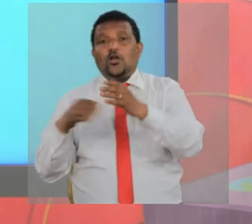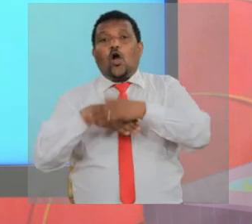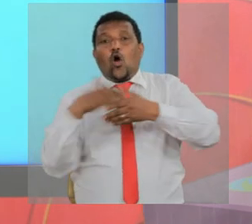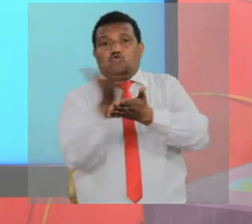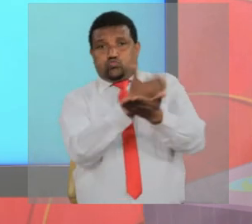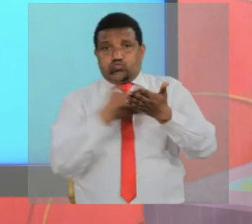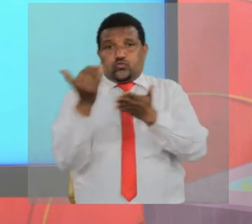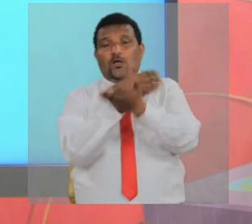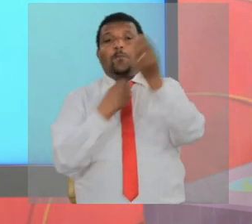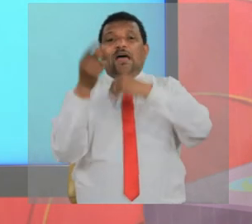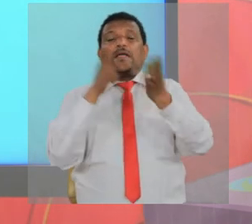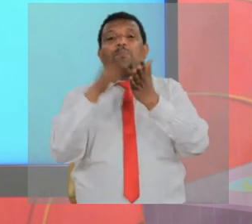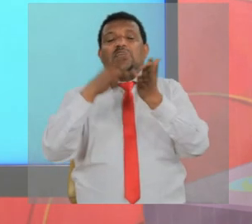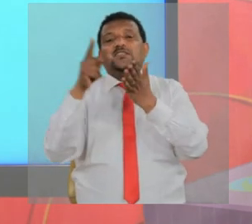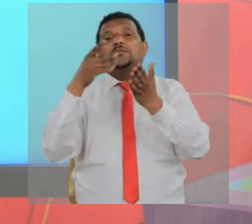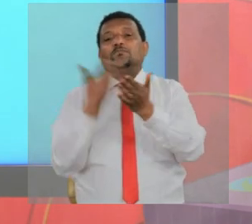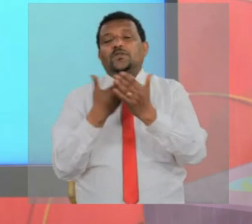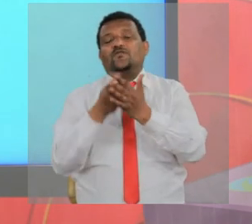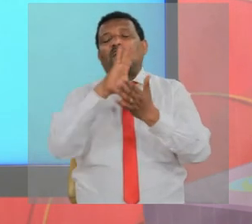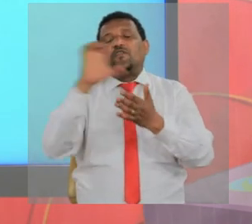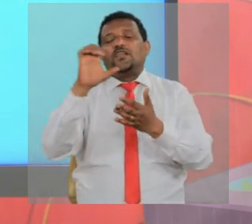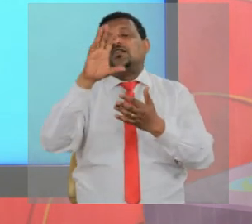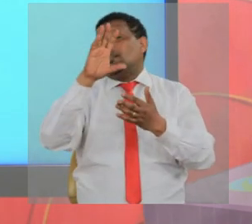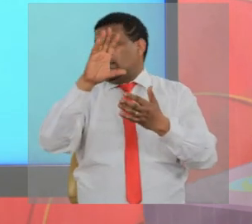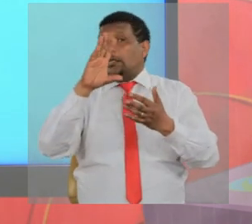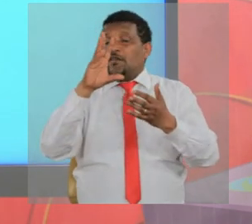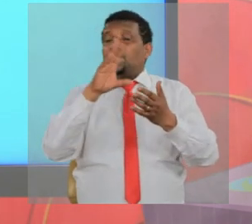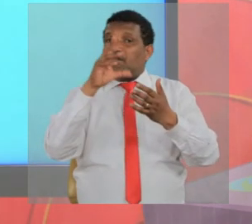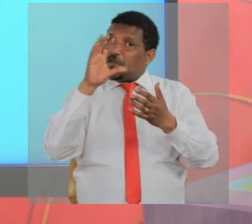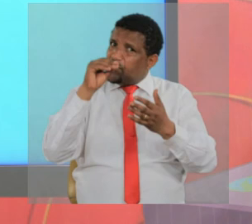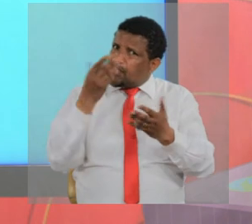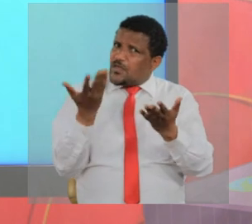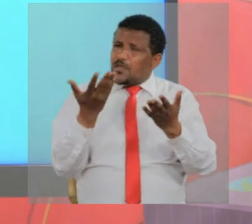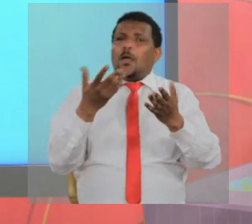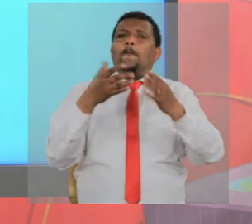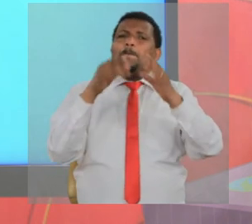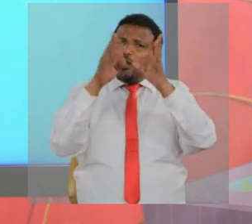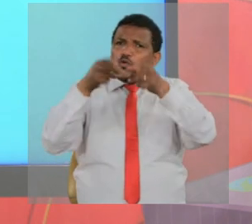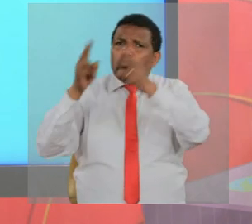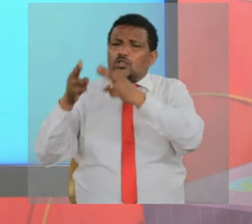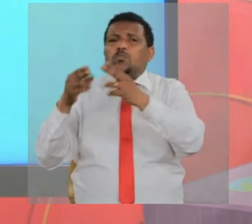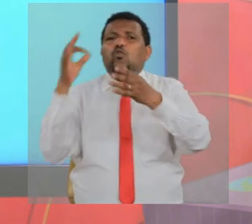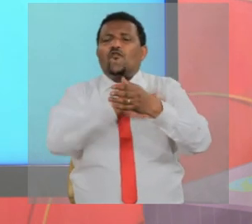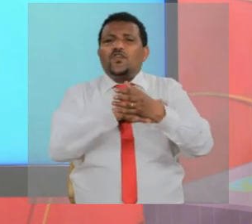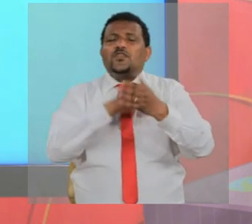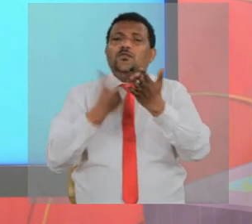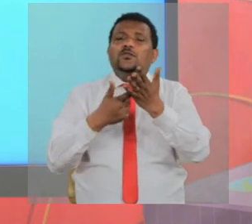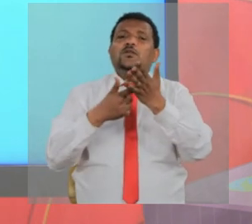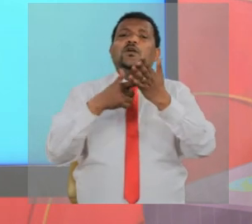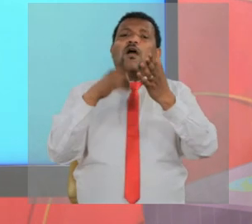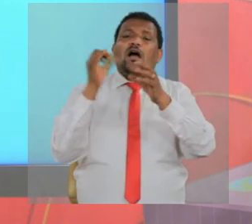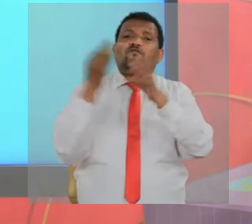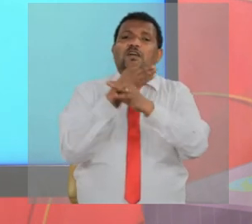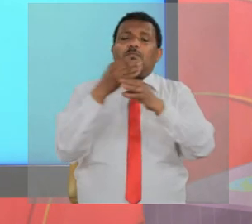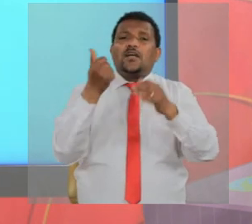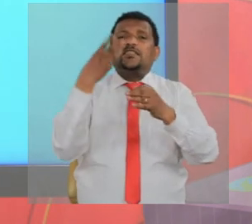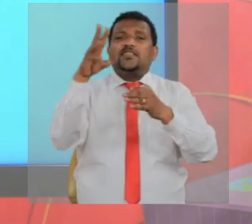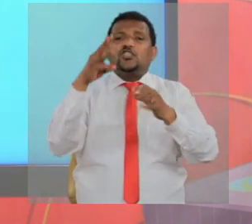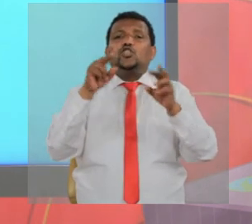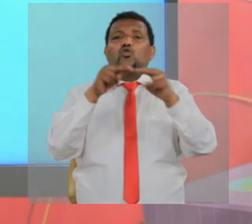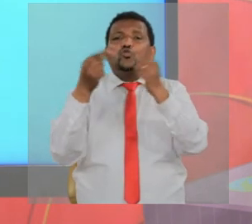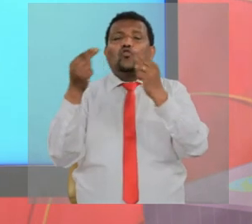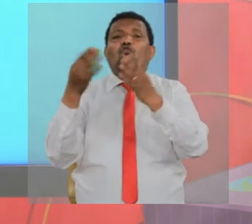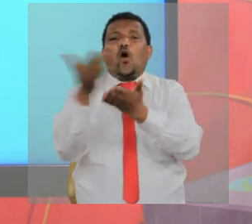output. If the market price is BR 550 per unit, what will be the per unit profit in BR of the firm at 16 units